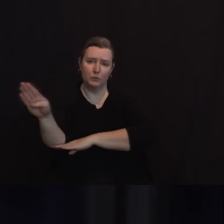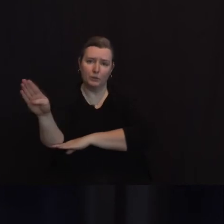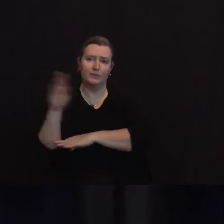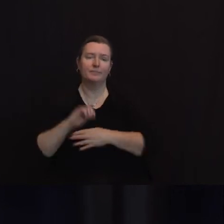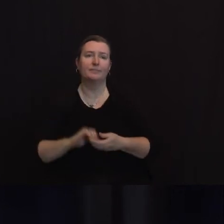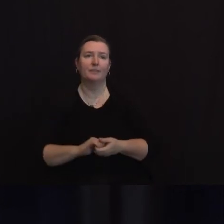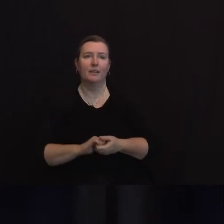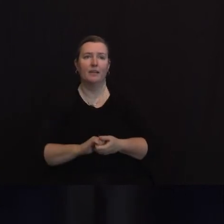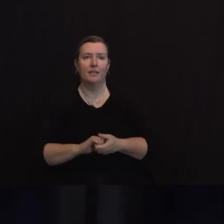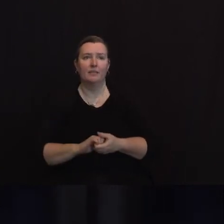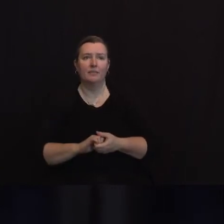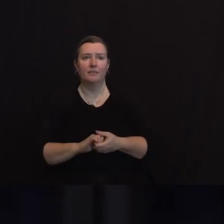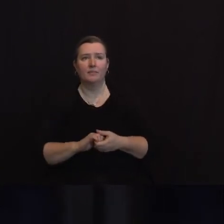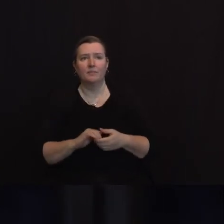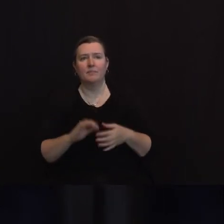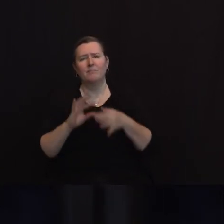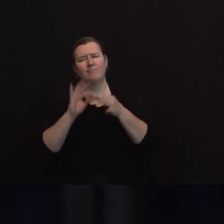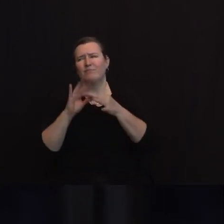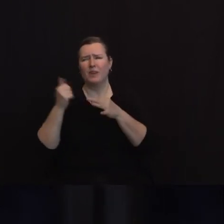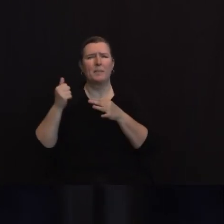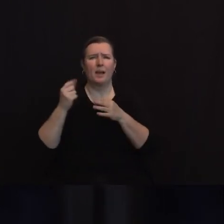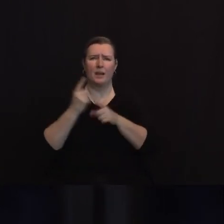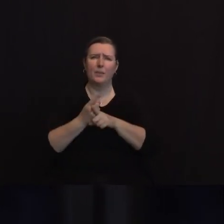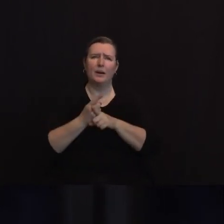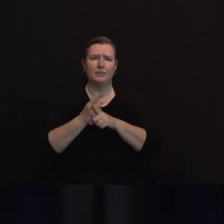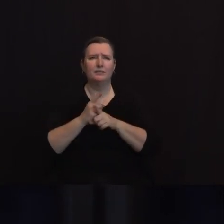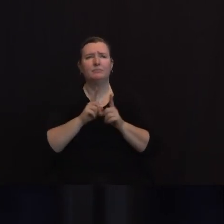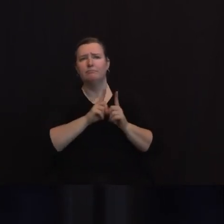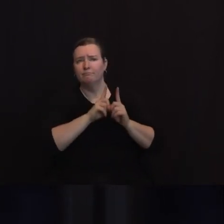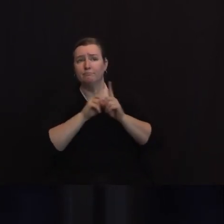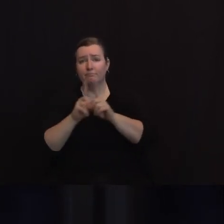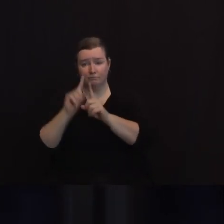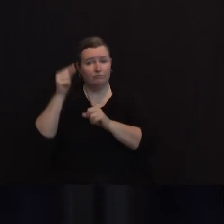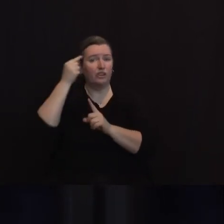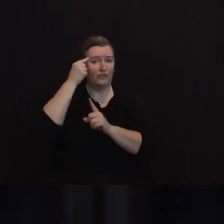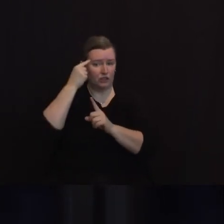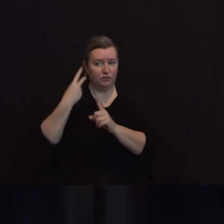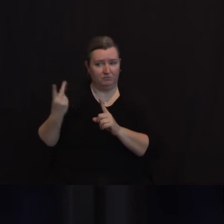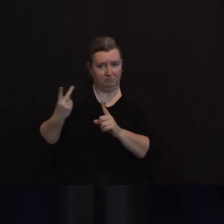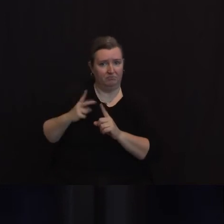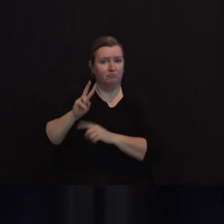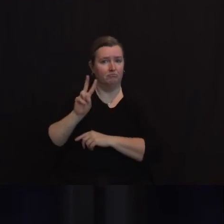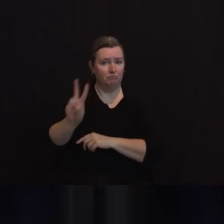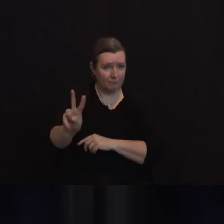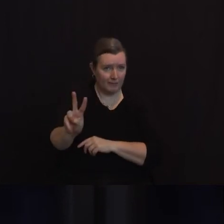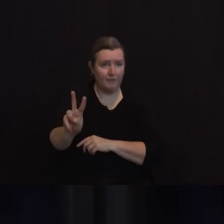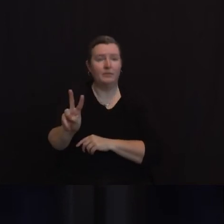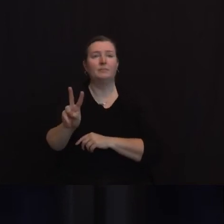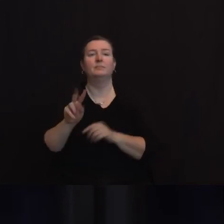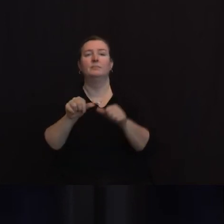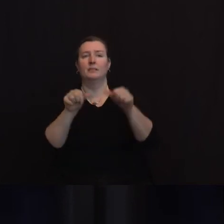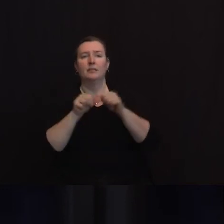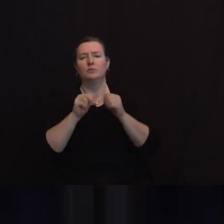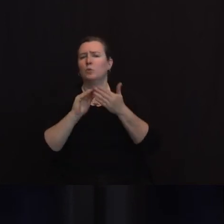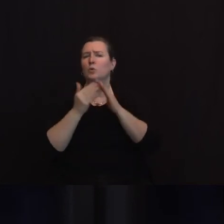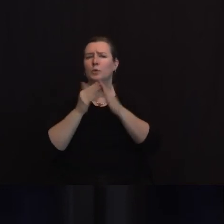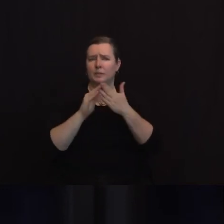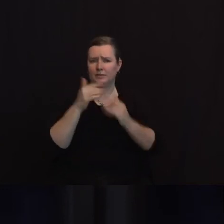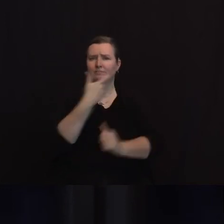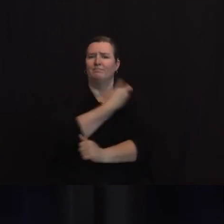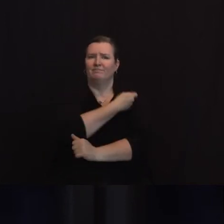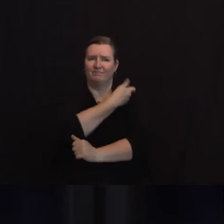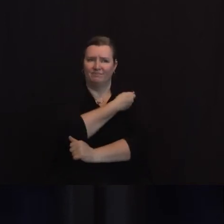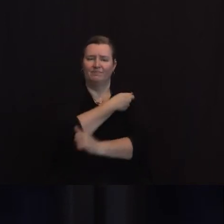join the Governor at 2 of our vaccination sites that are part of the new community-based vaccination partnership launched earlier